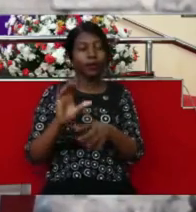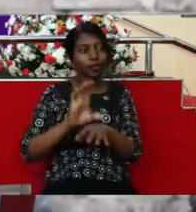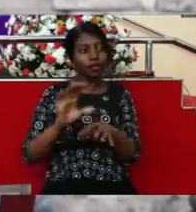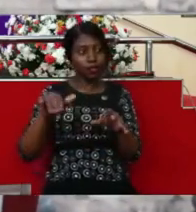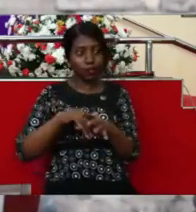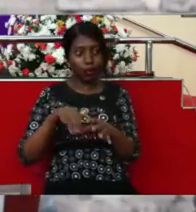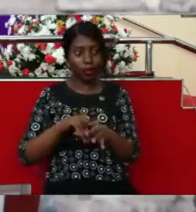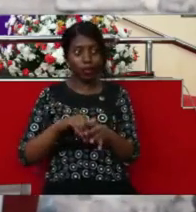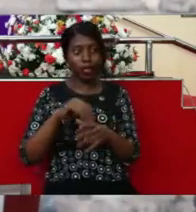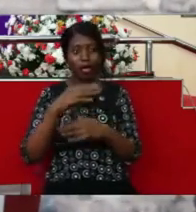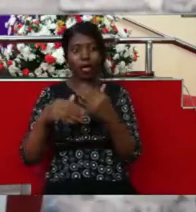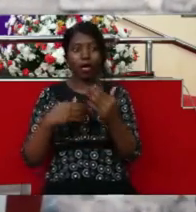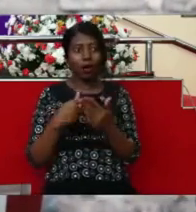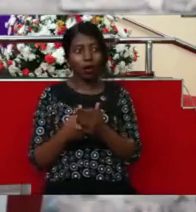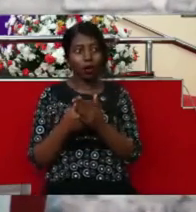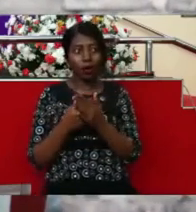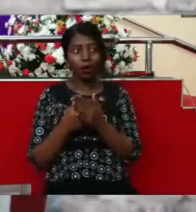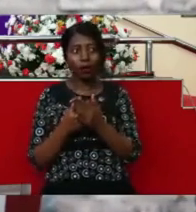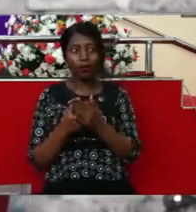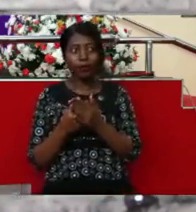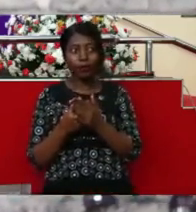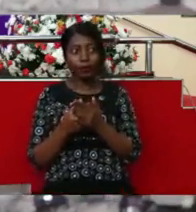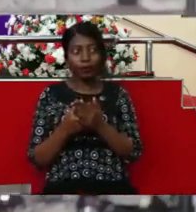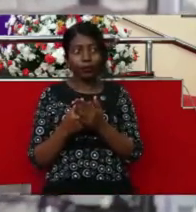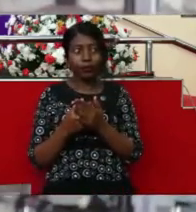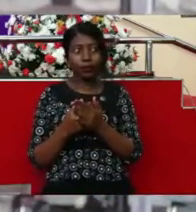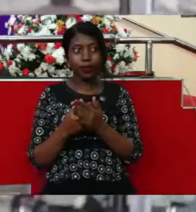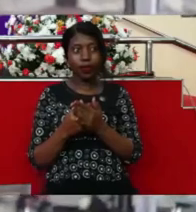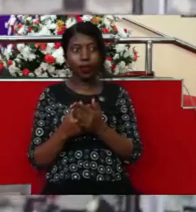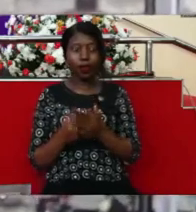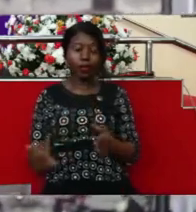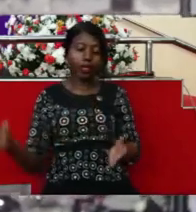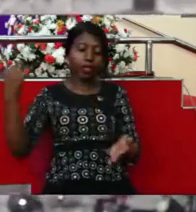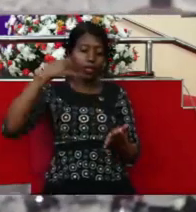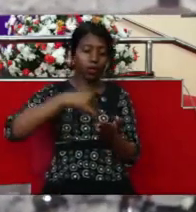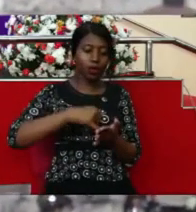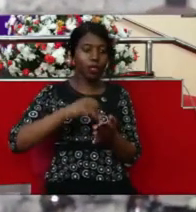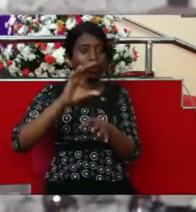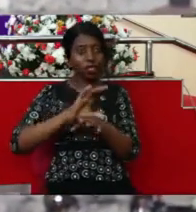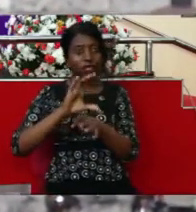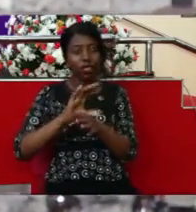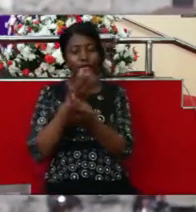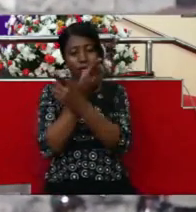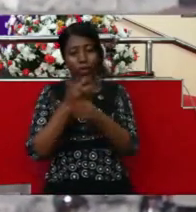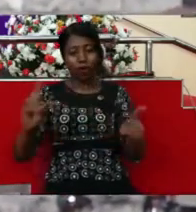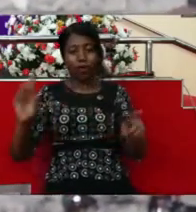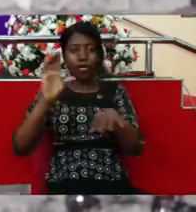all those that constitute this great army called Deliverance Church International